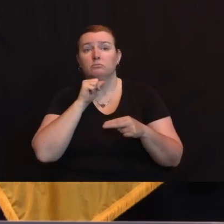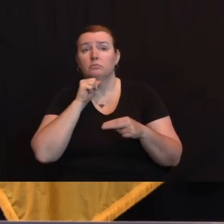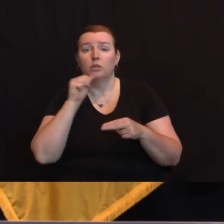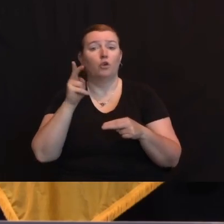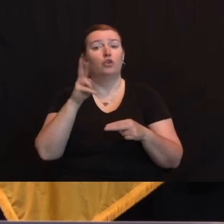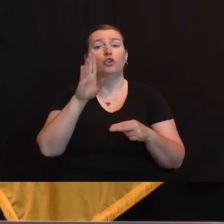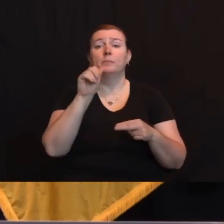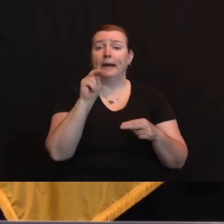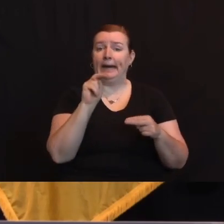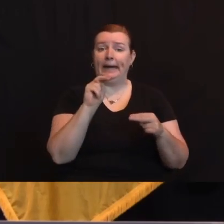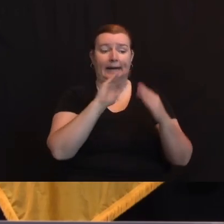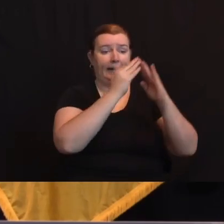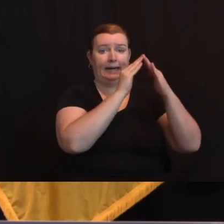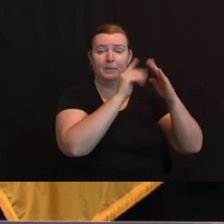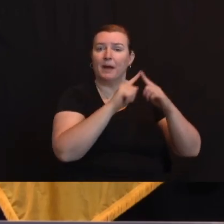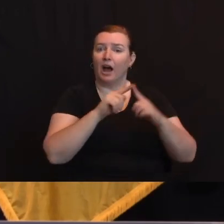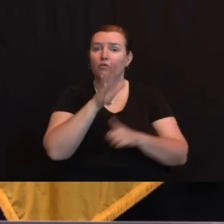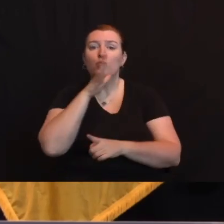rural, it's all over the place.